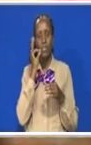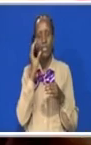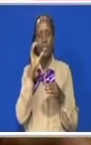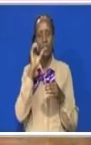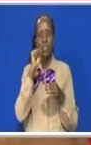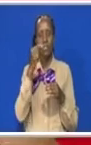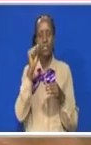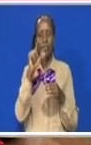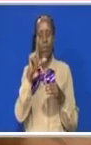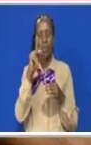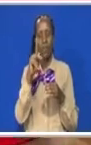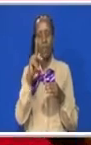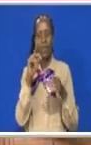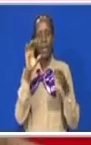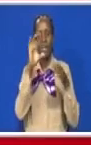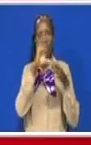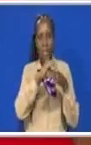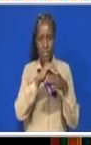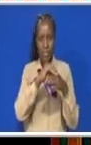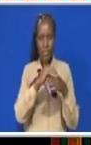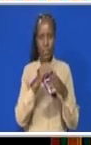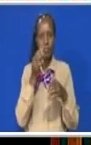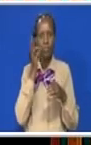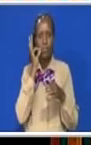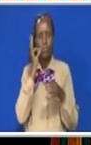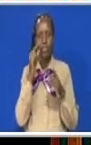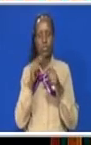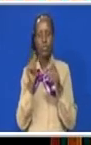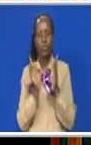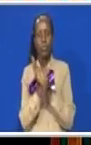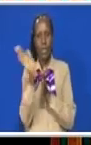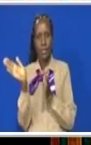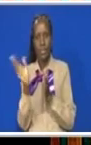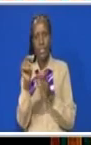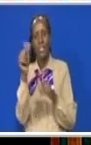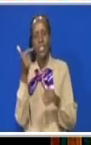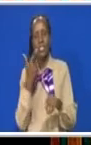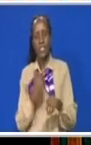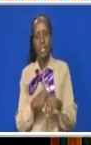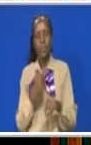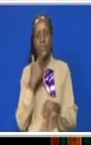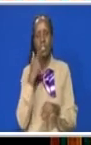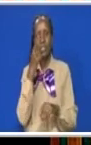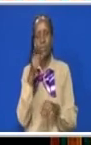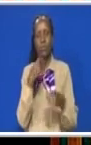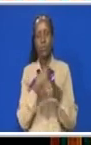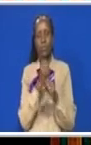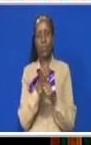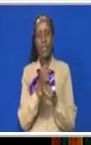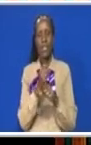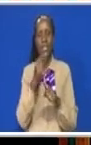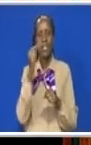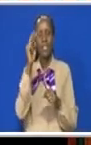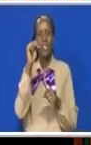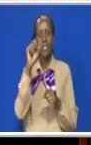attaching the fruit to the branch. Lana, anytime you're told to make a